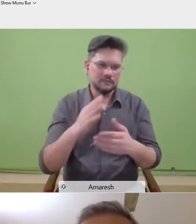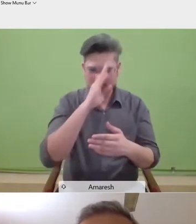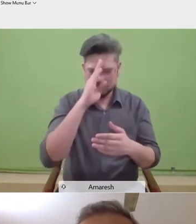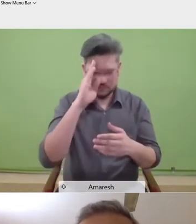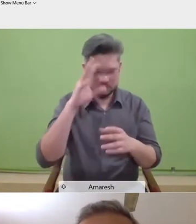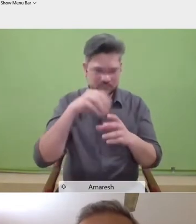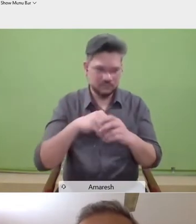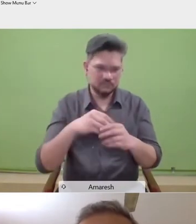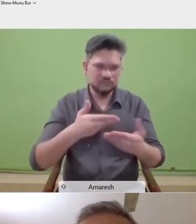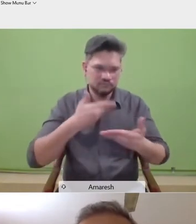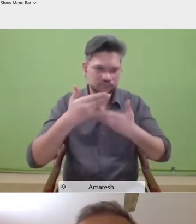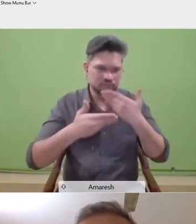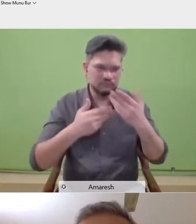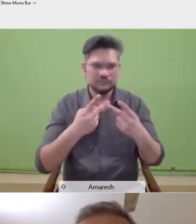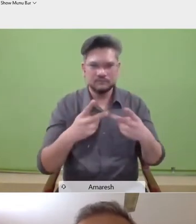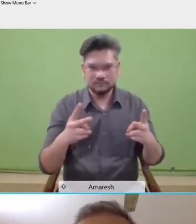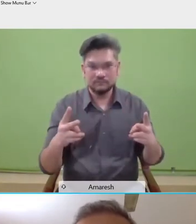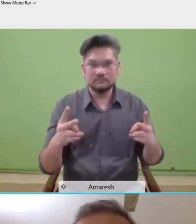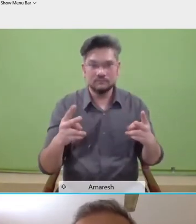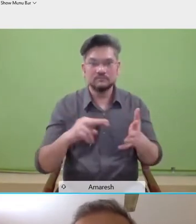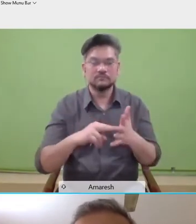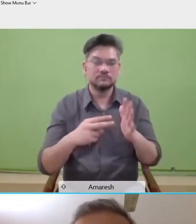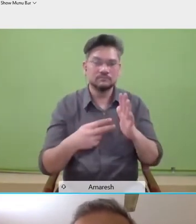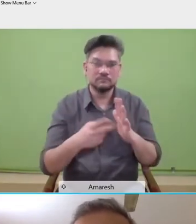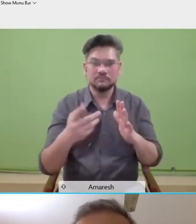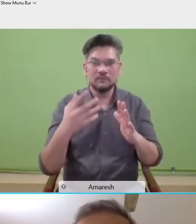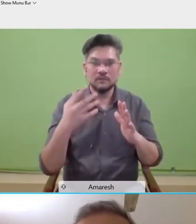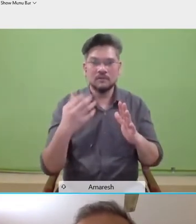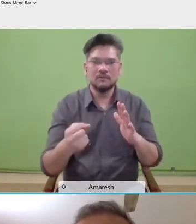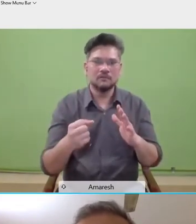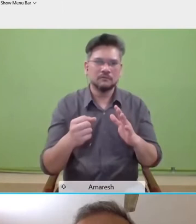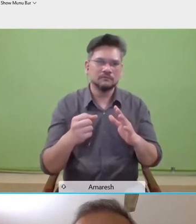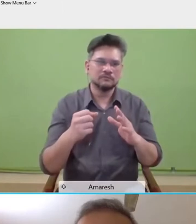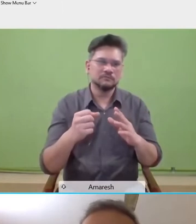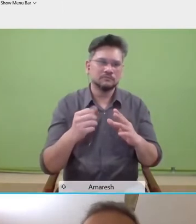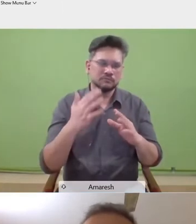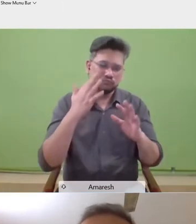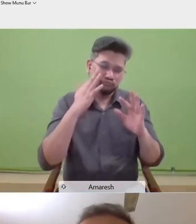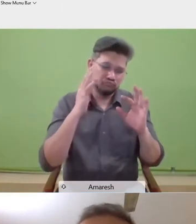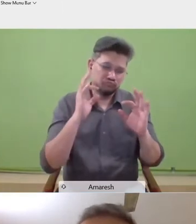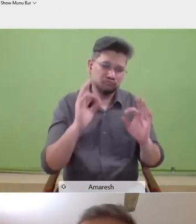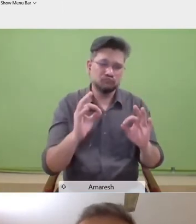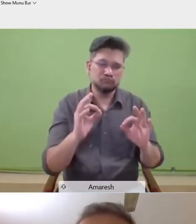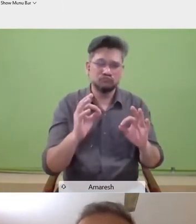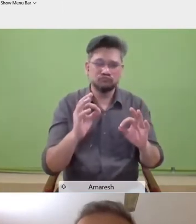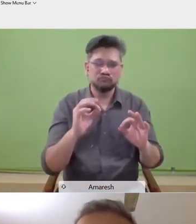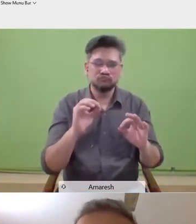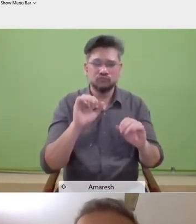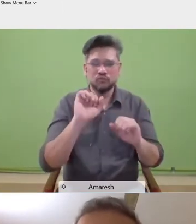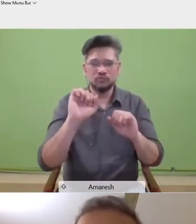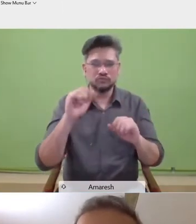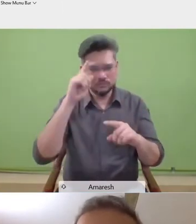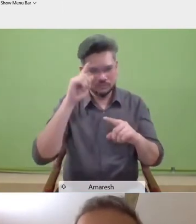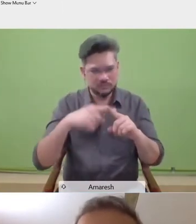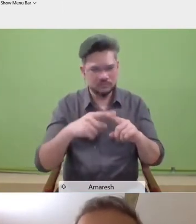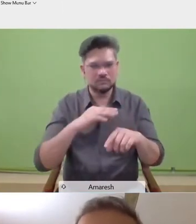means uh he has very important um insights to share between an enduring tie between